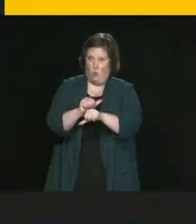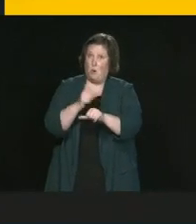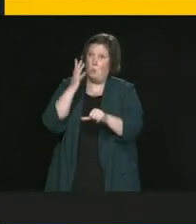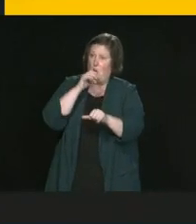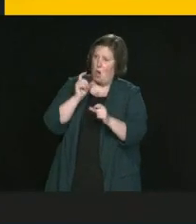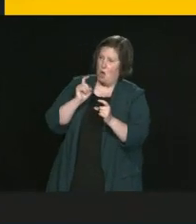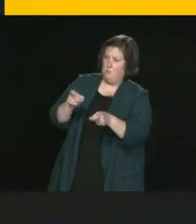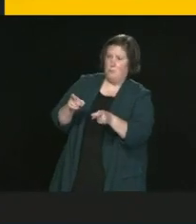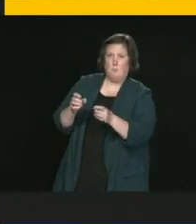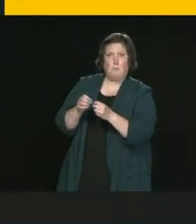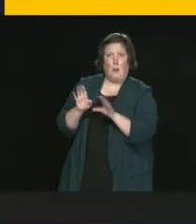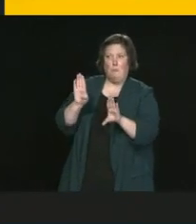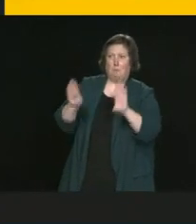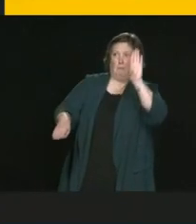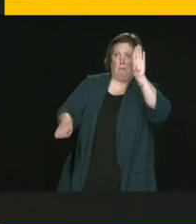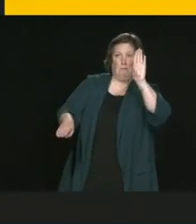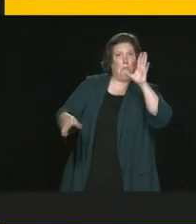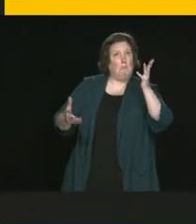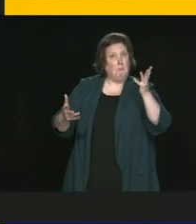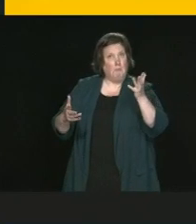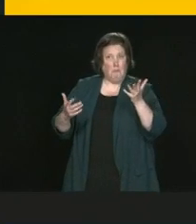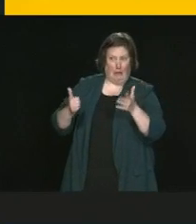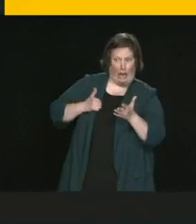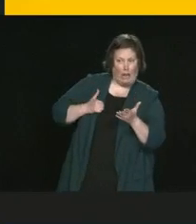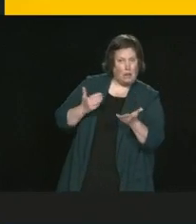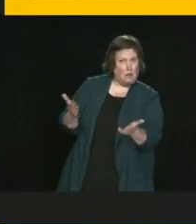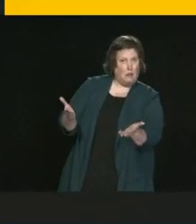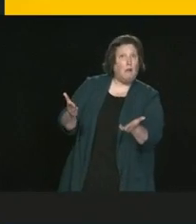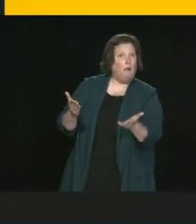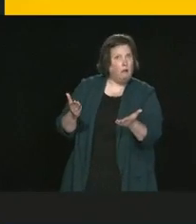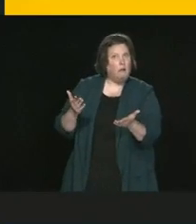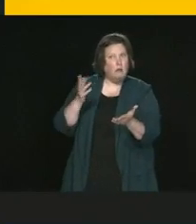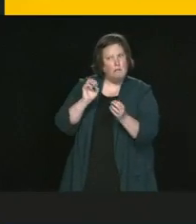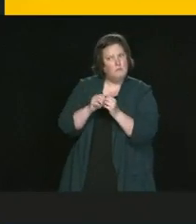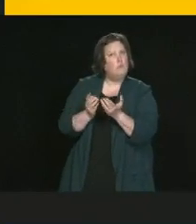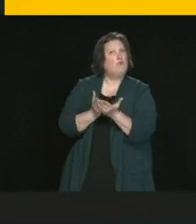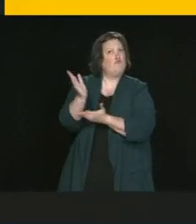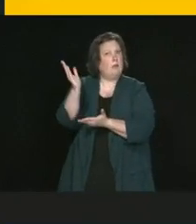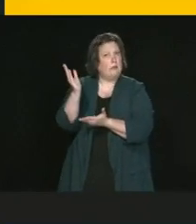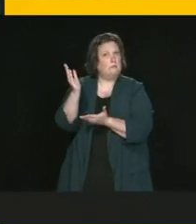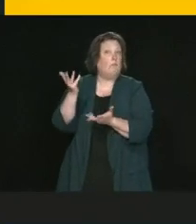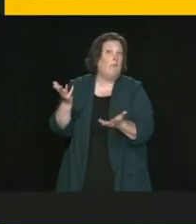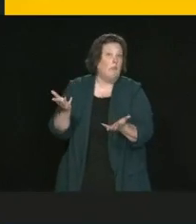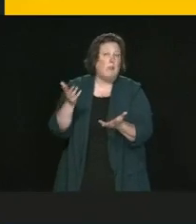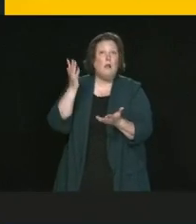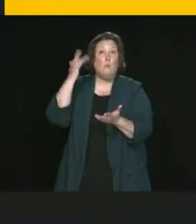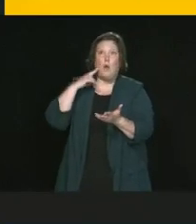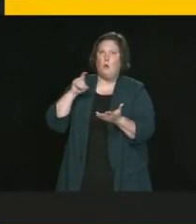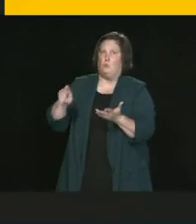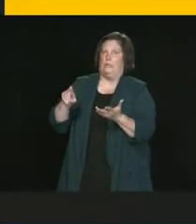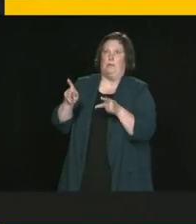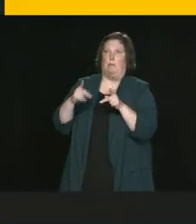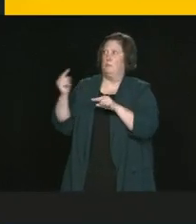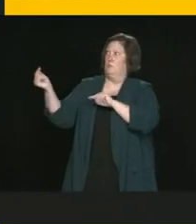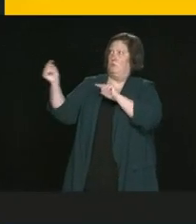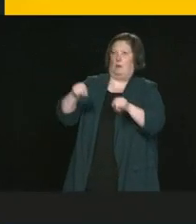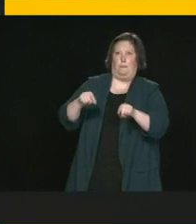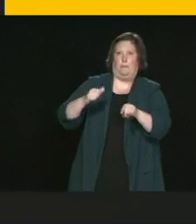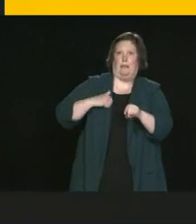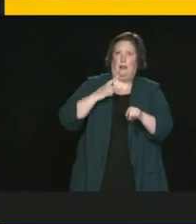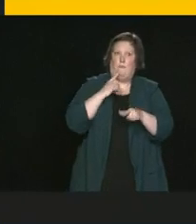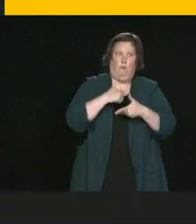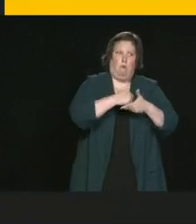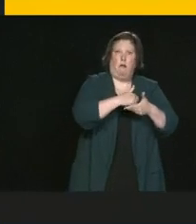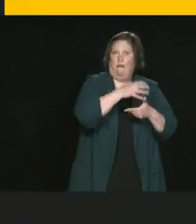rights. We rely on temporary foreign workers for a large part of our agricultural production in